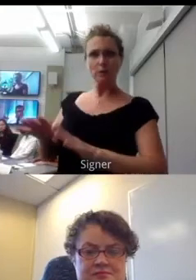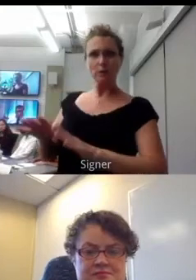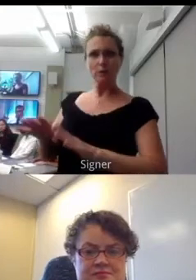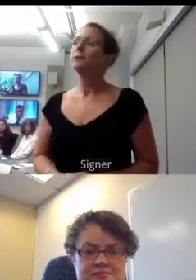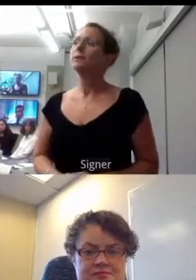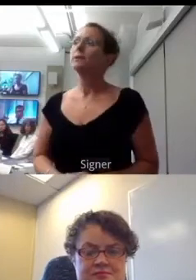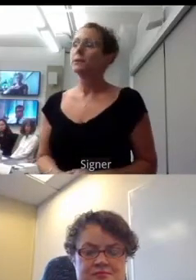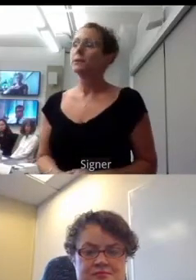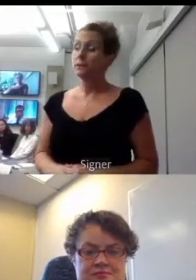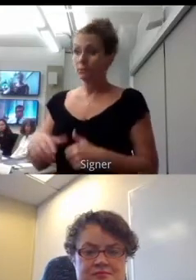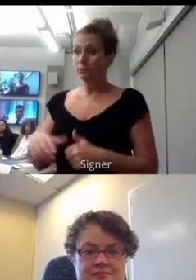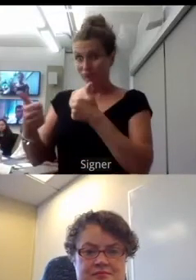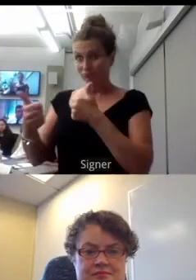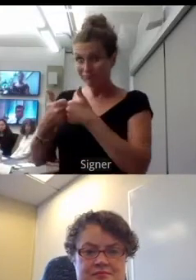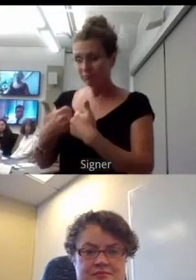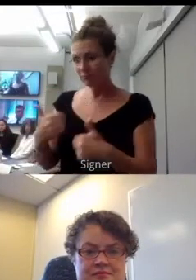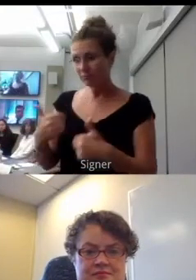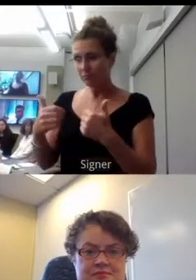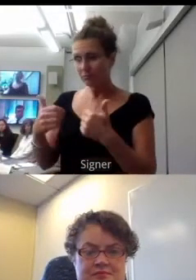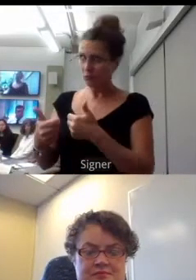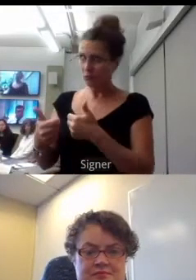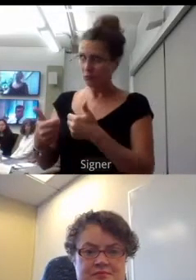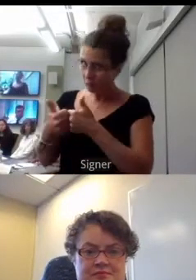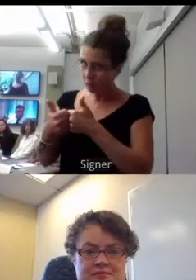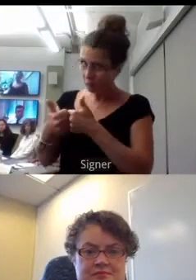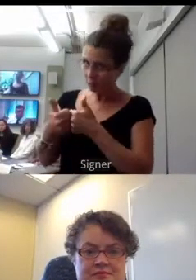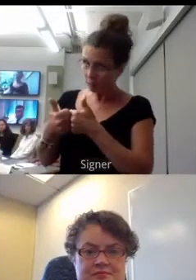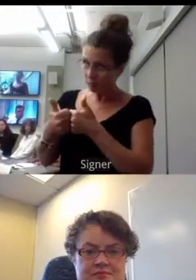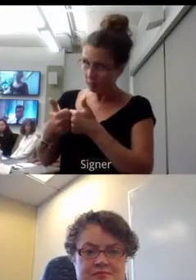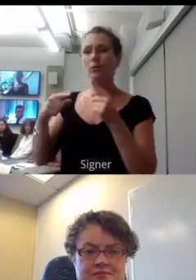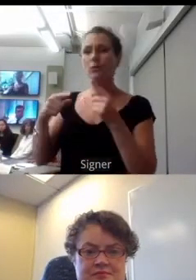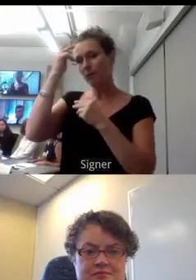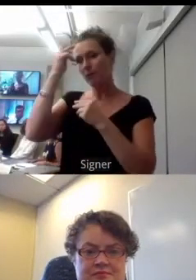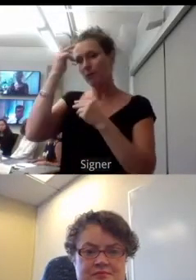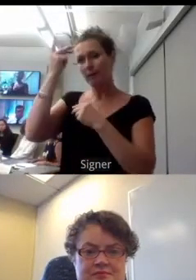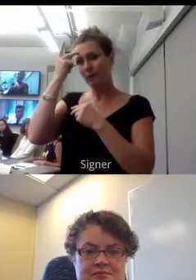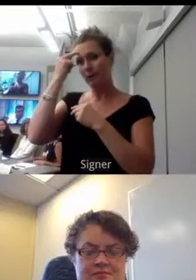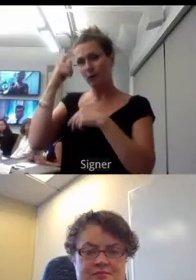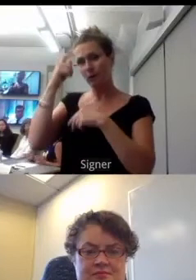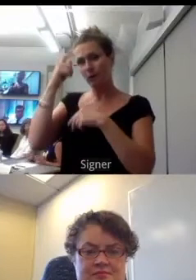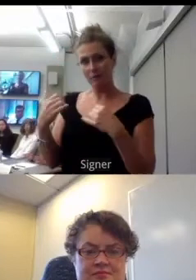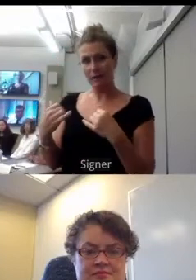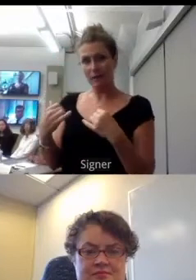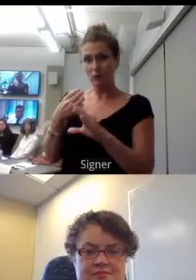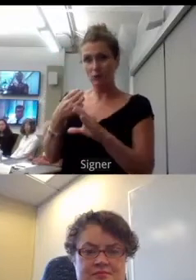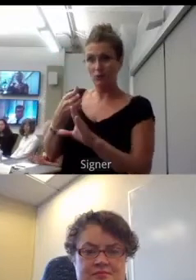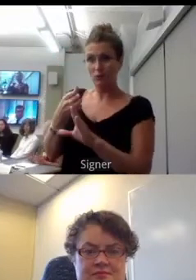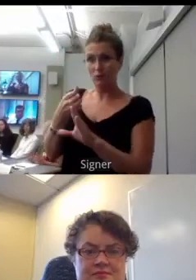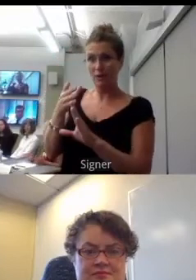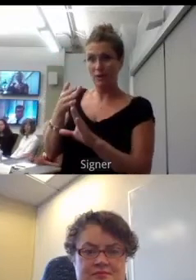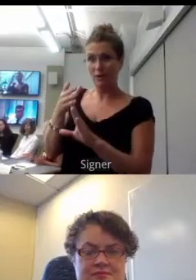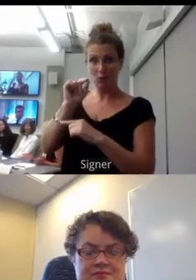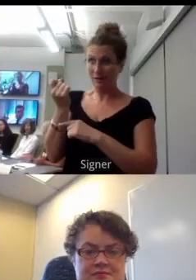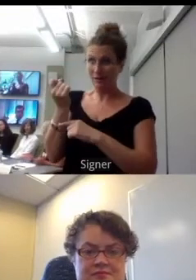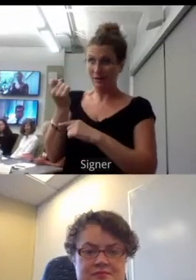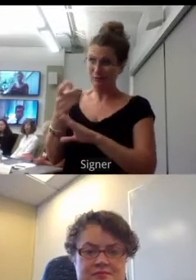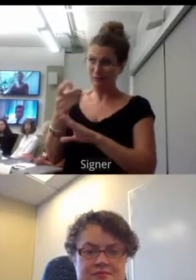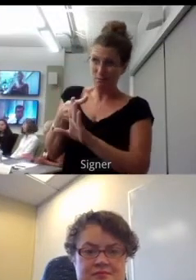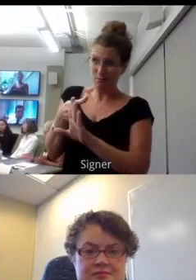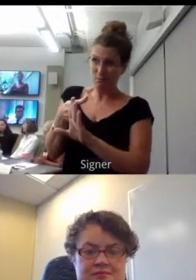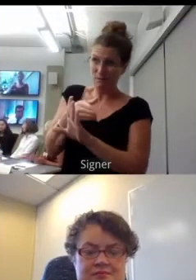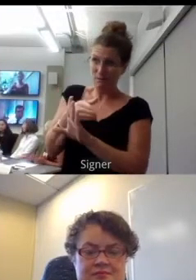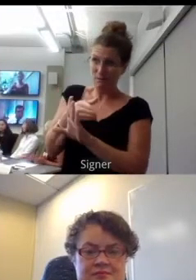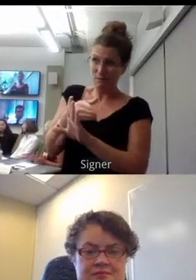of the political landscape, we were also going into an election. And so in 2011. So when we were nearing the end of all of